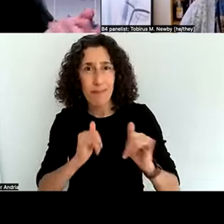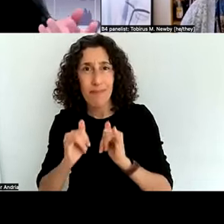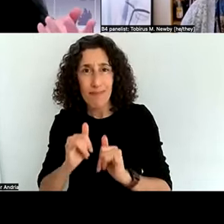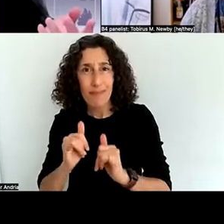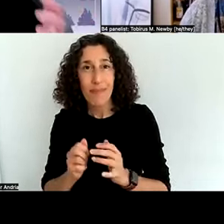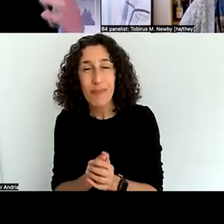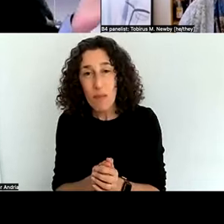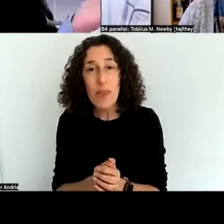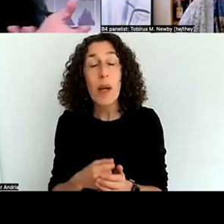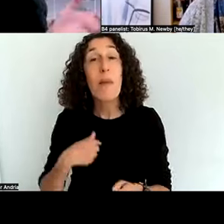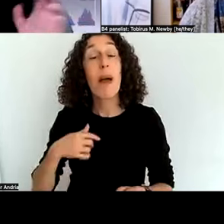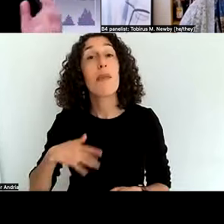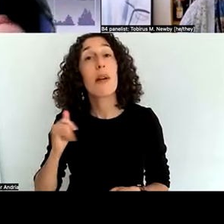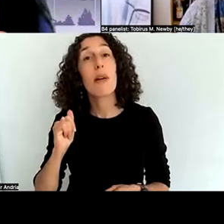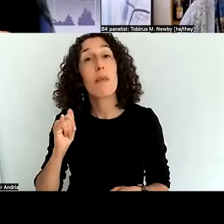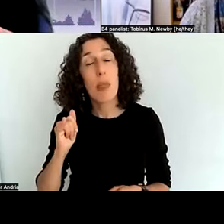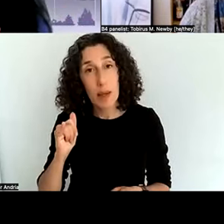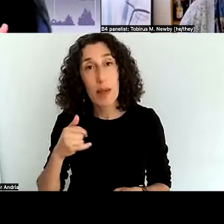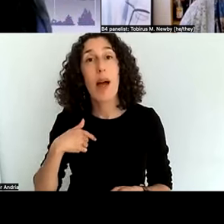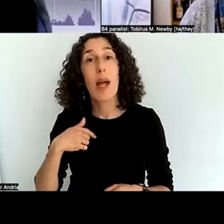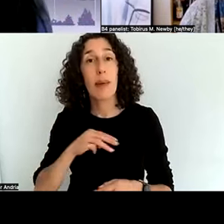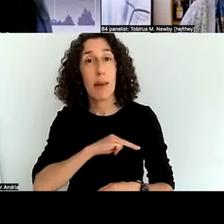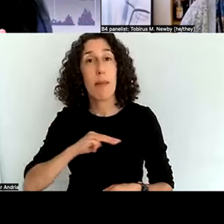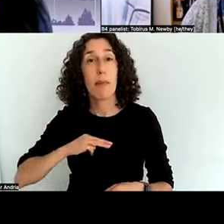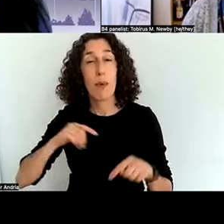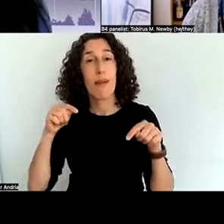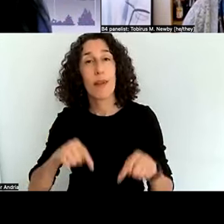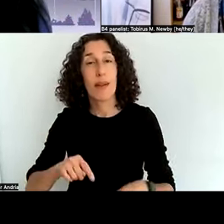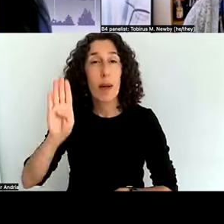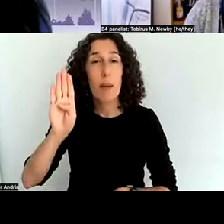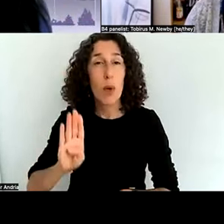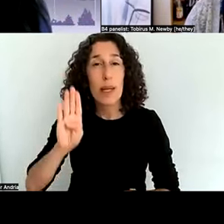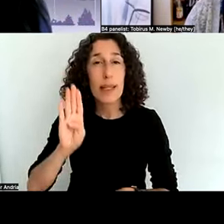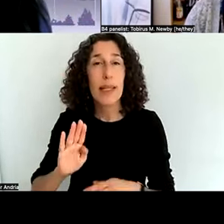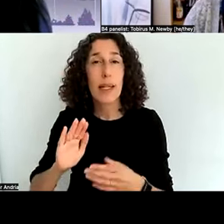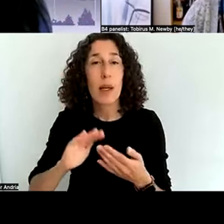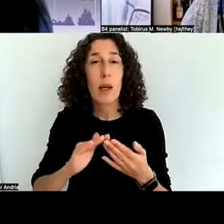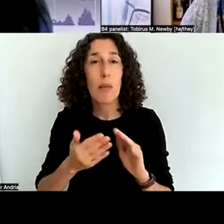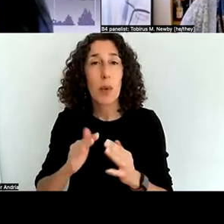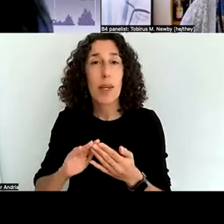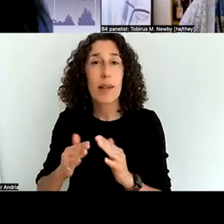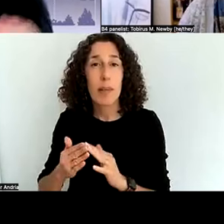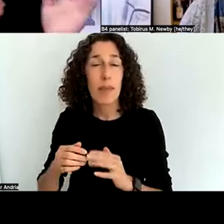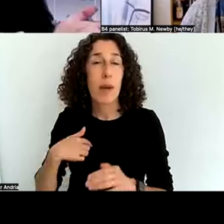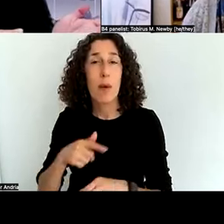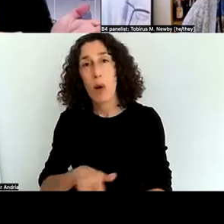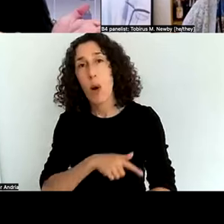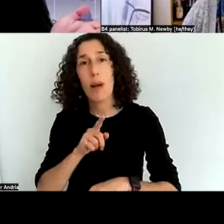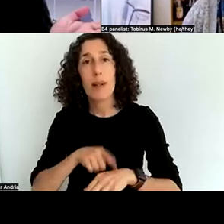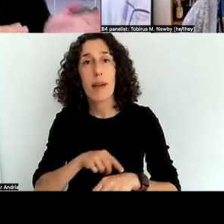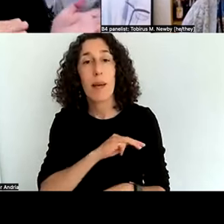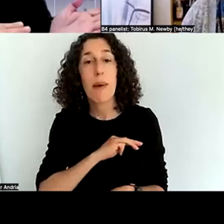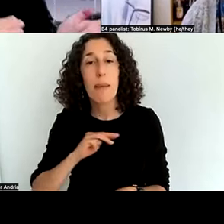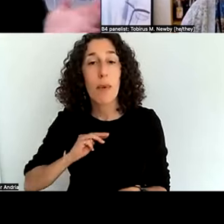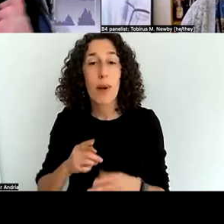of a community of the, you know, this Berkeley community, as I mentioned, as a longtime member, starting as a